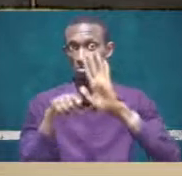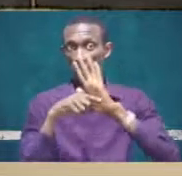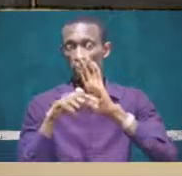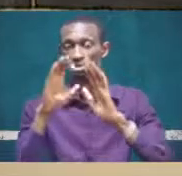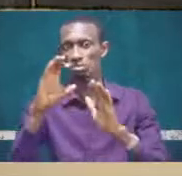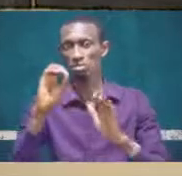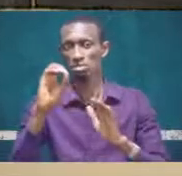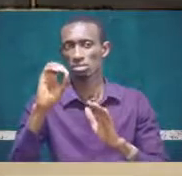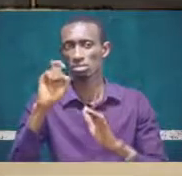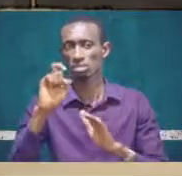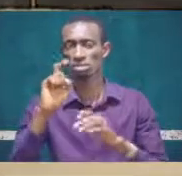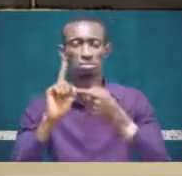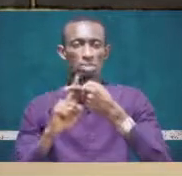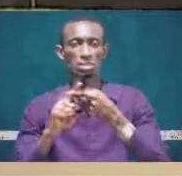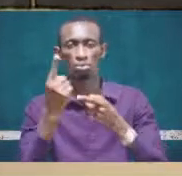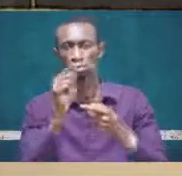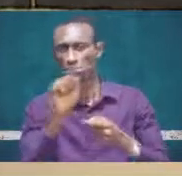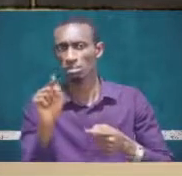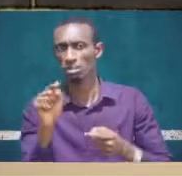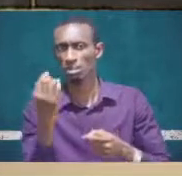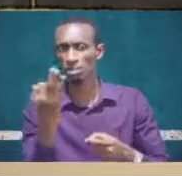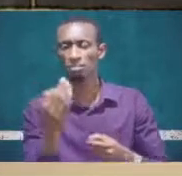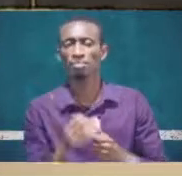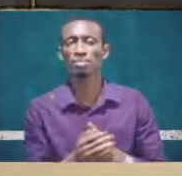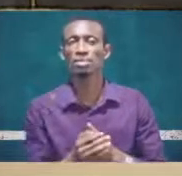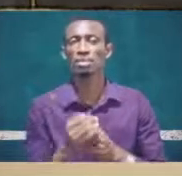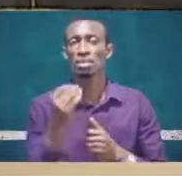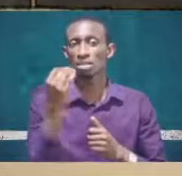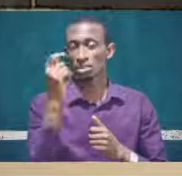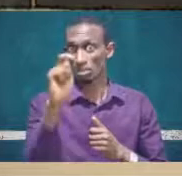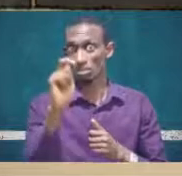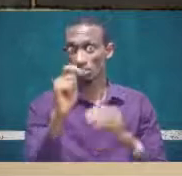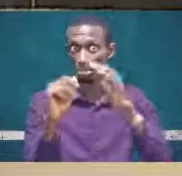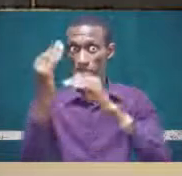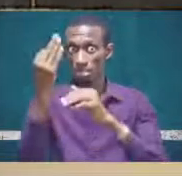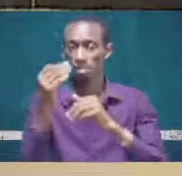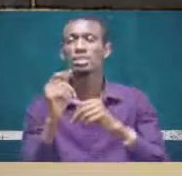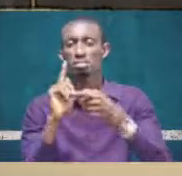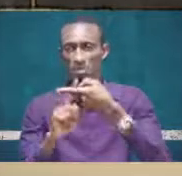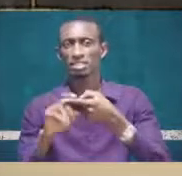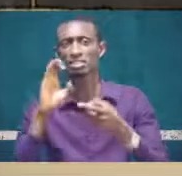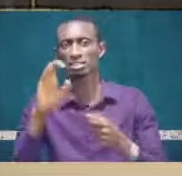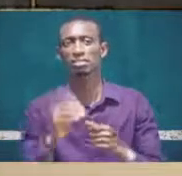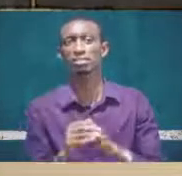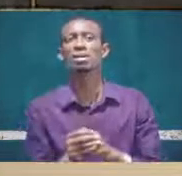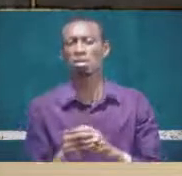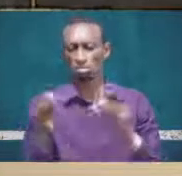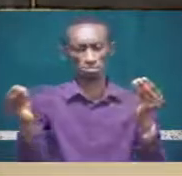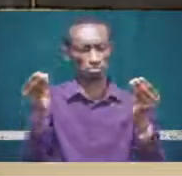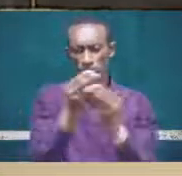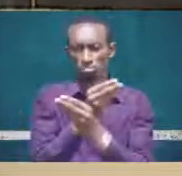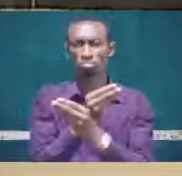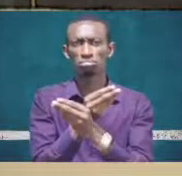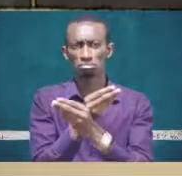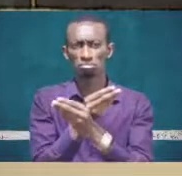plus 1 divided by 3, t power 3, then plus c, and I replace t by its